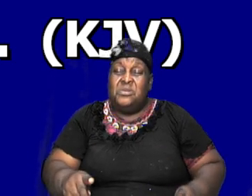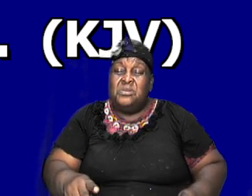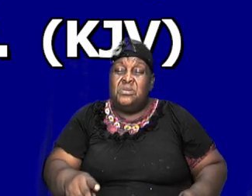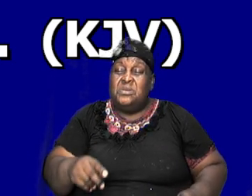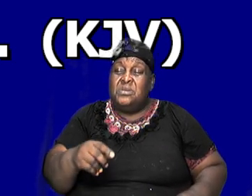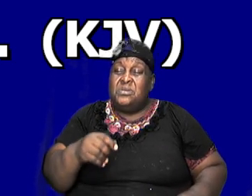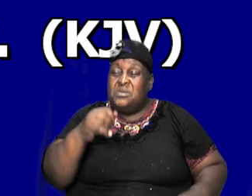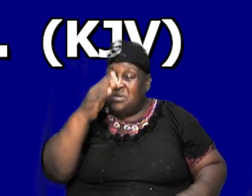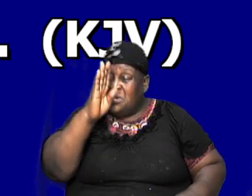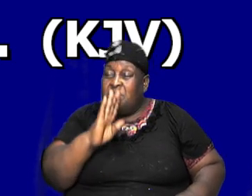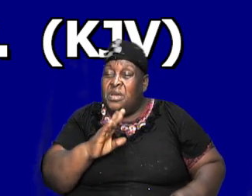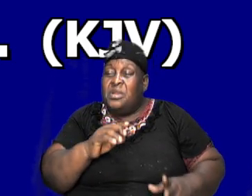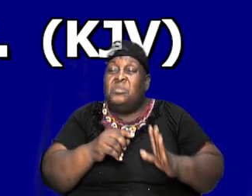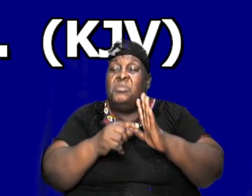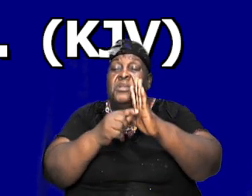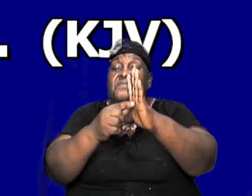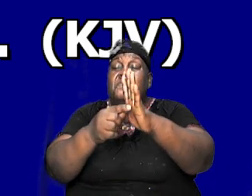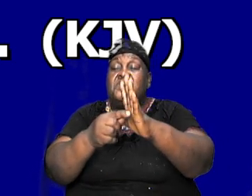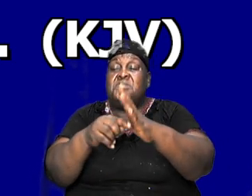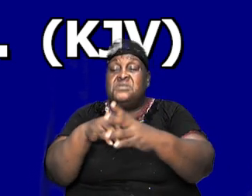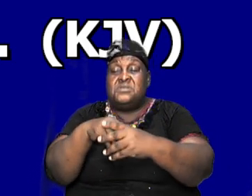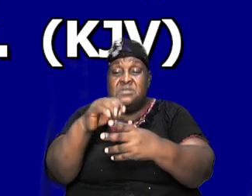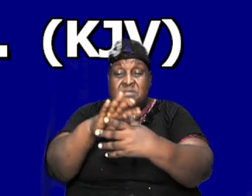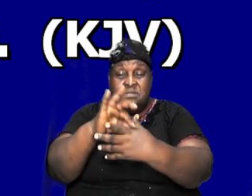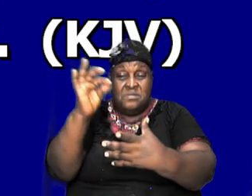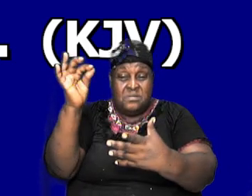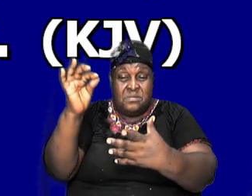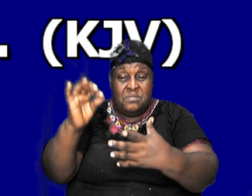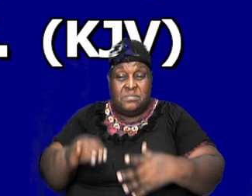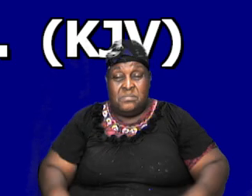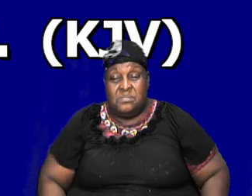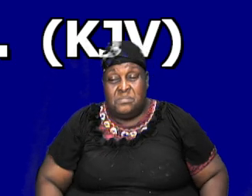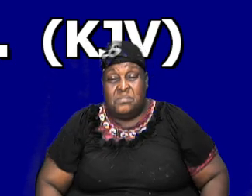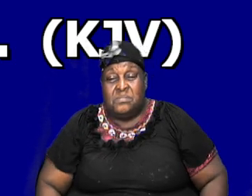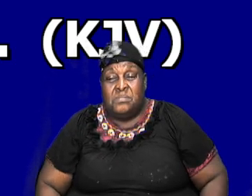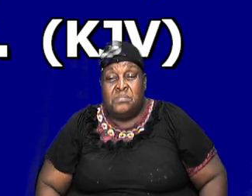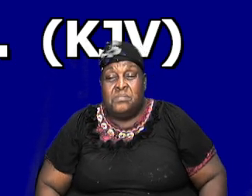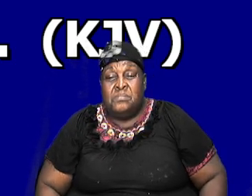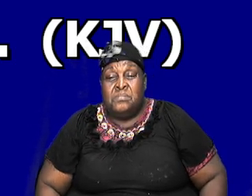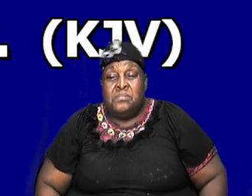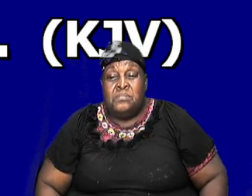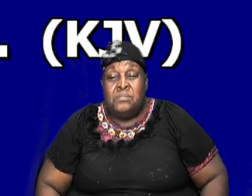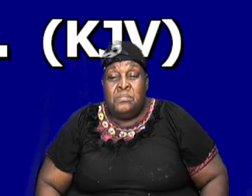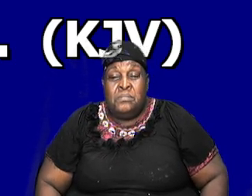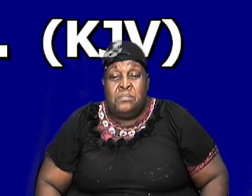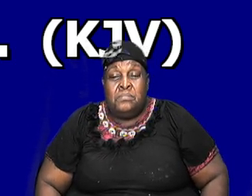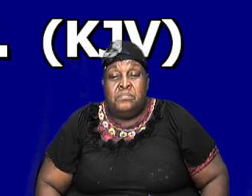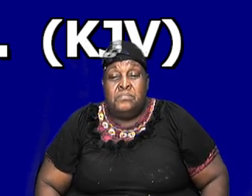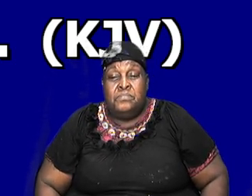manifested in the flesh. All right, so let us go back to the slides.